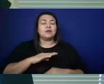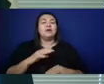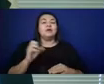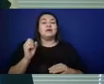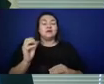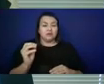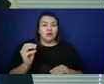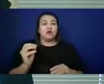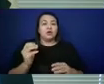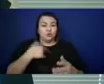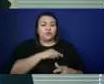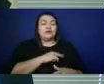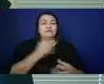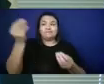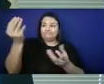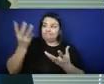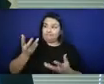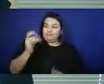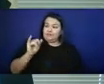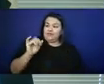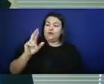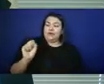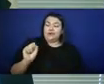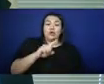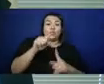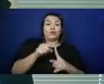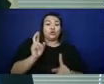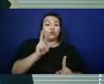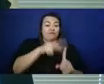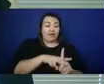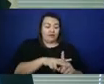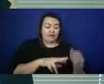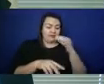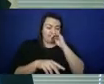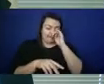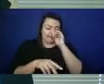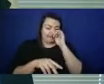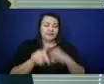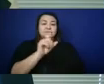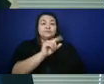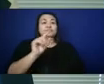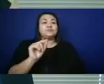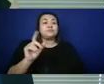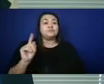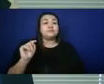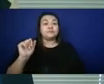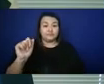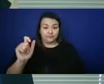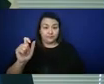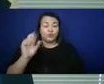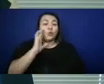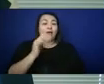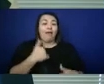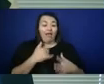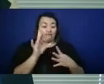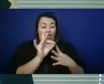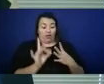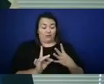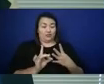country who have not yet received that December check, but they do qualify. They meet the